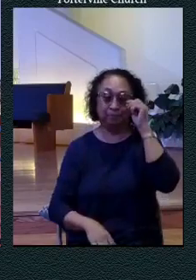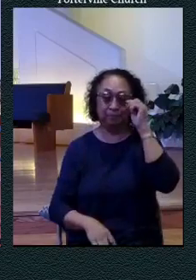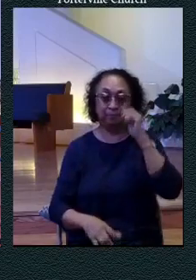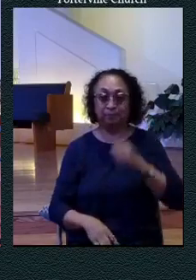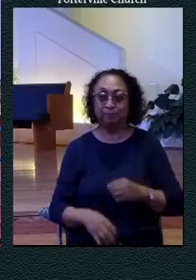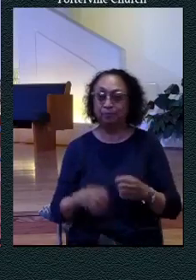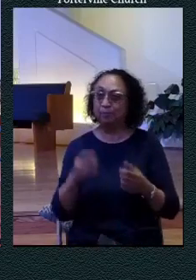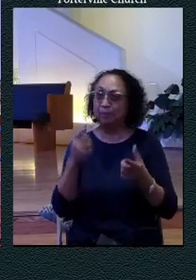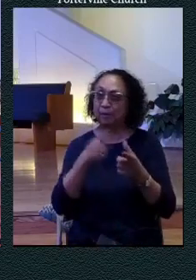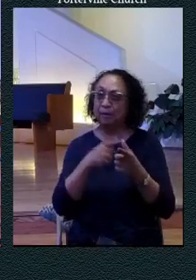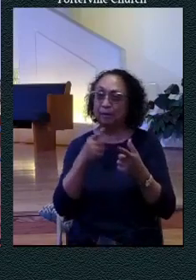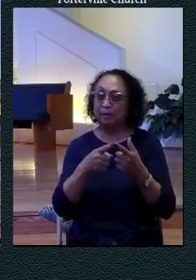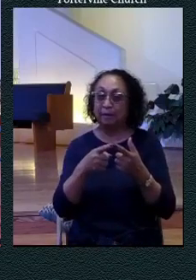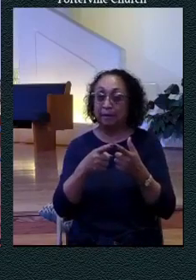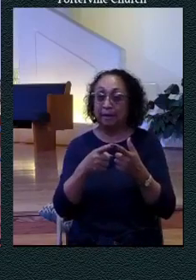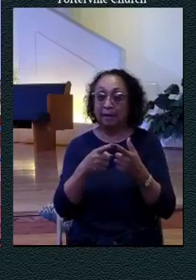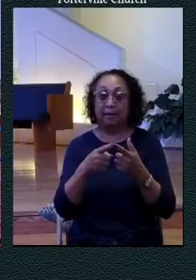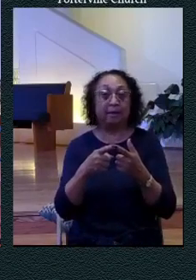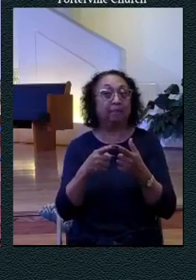and then we get busy.